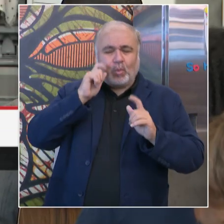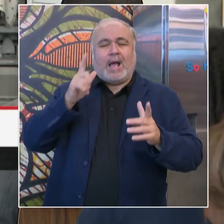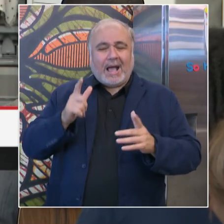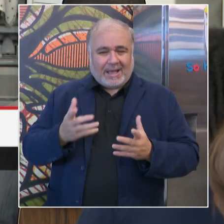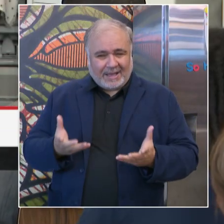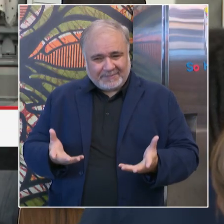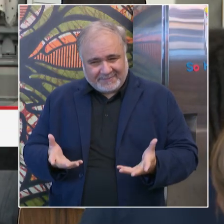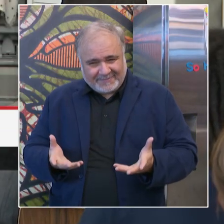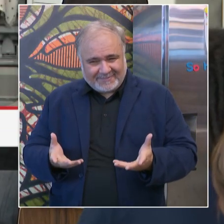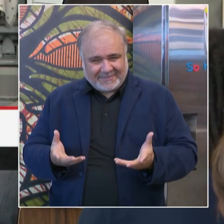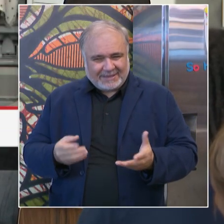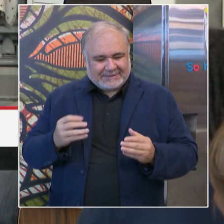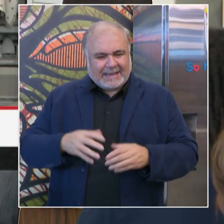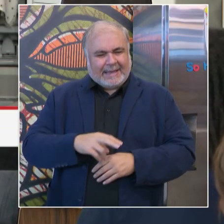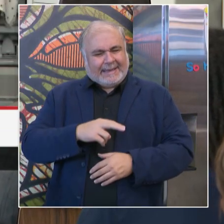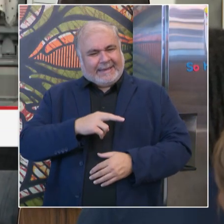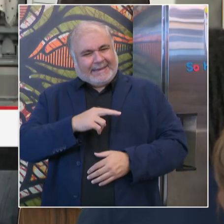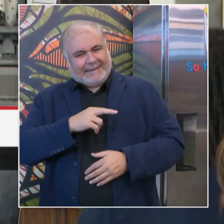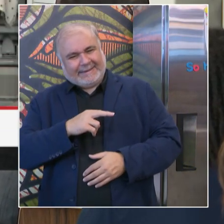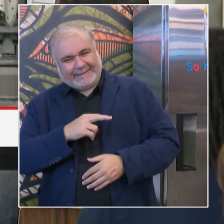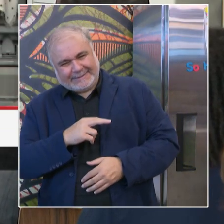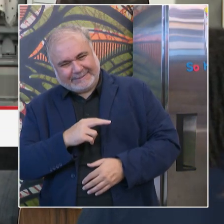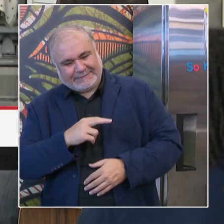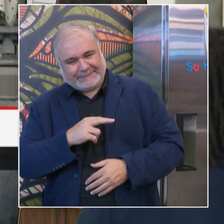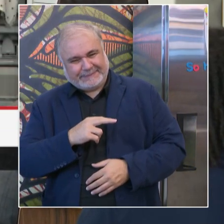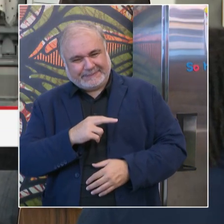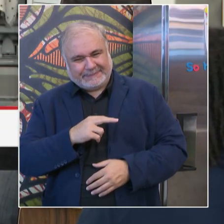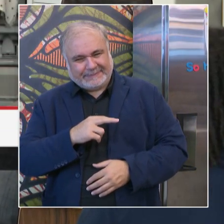But over time, I started...